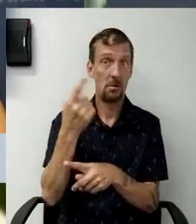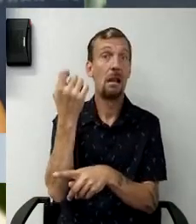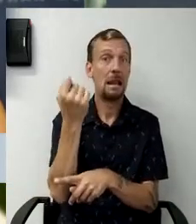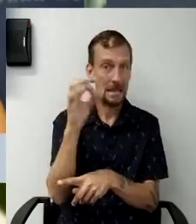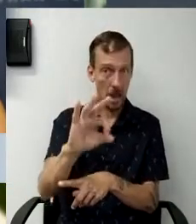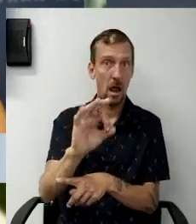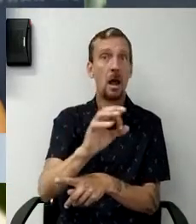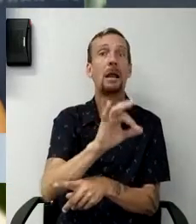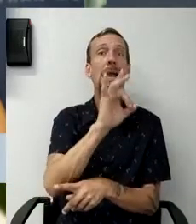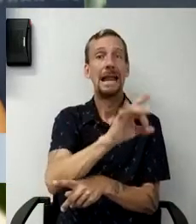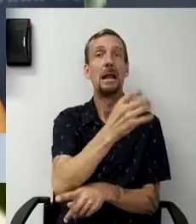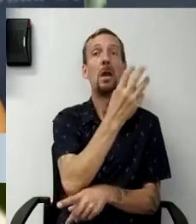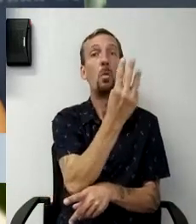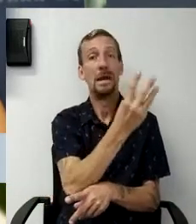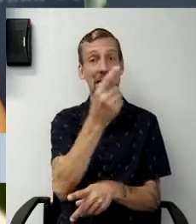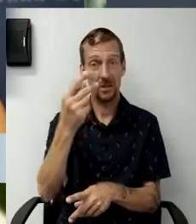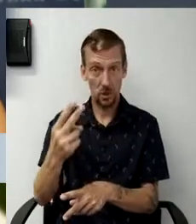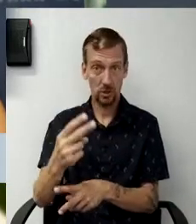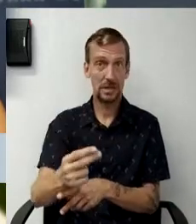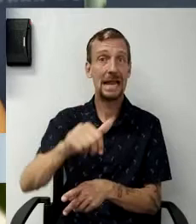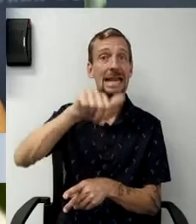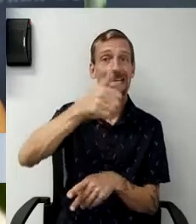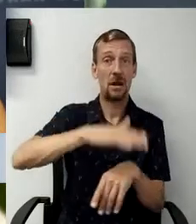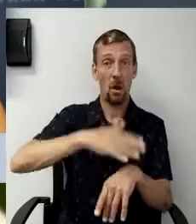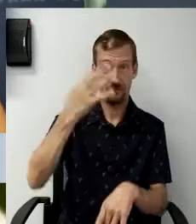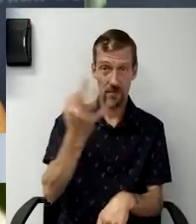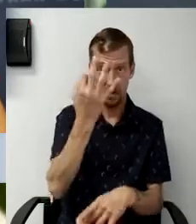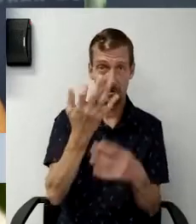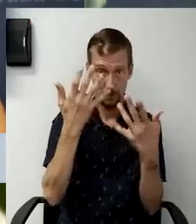on Wednesday and Thursday, 10 on Friday.